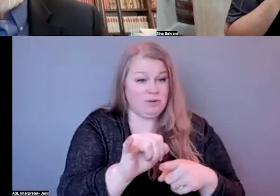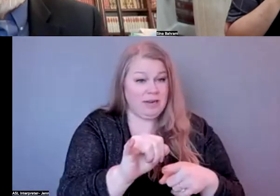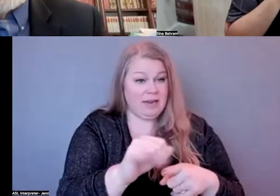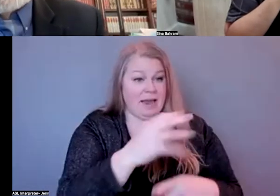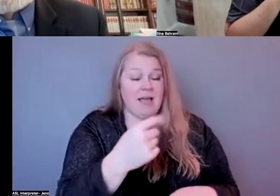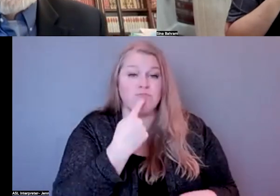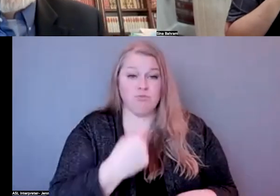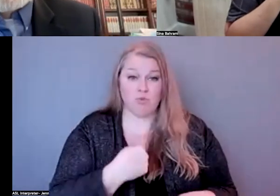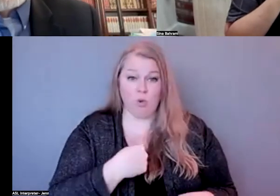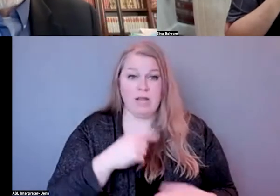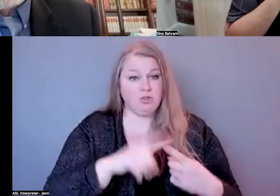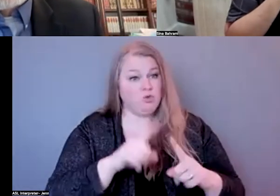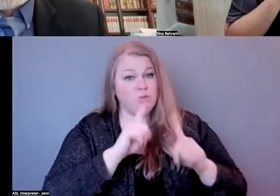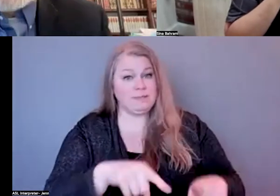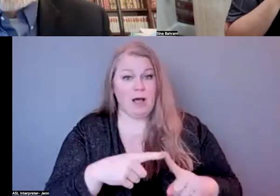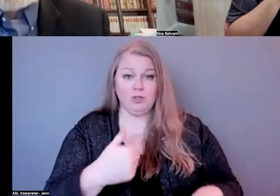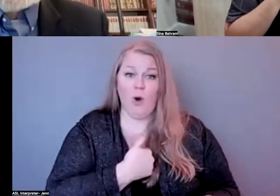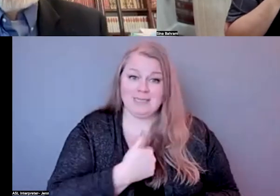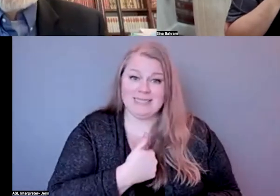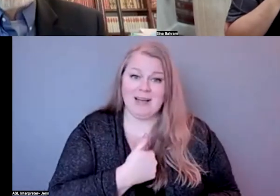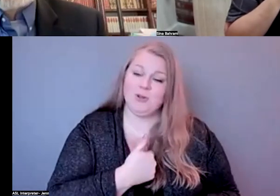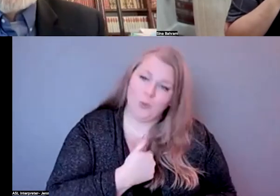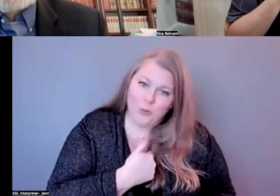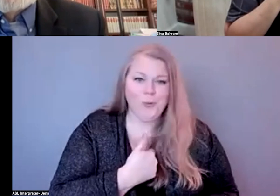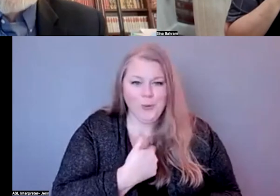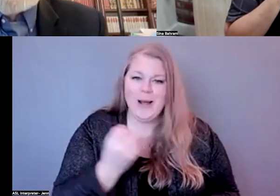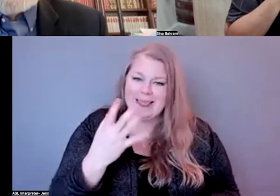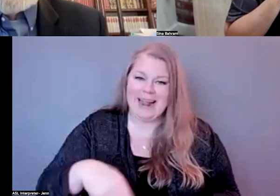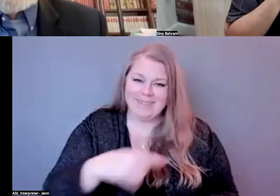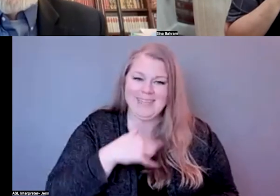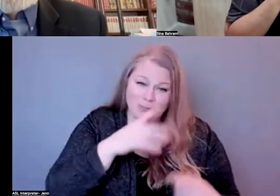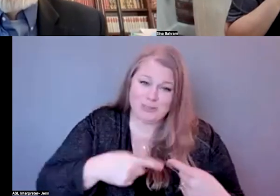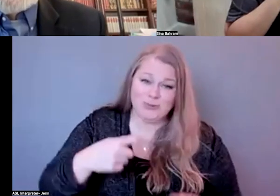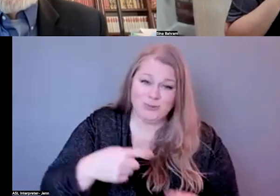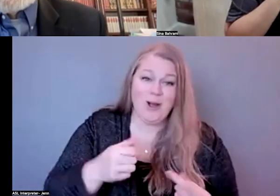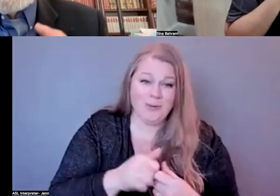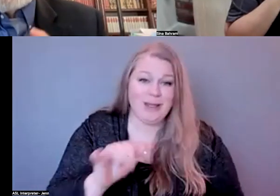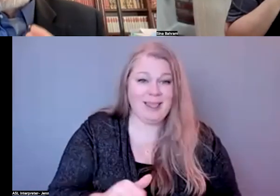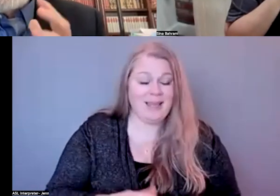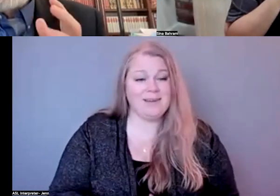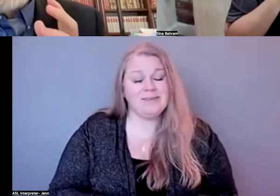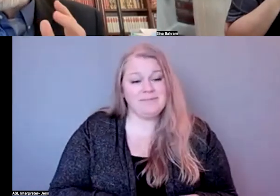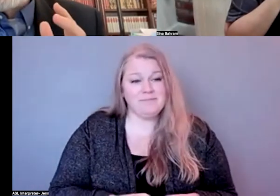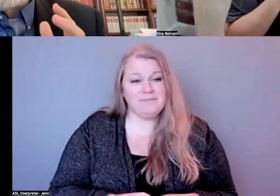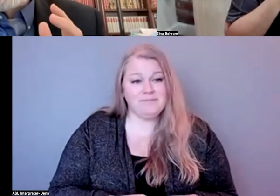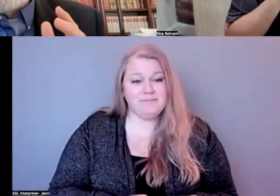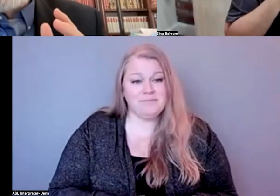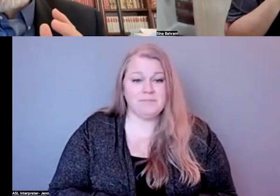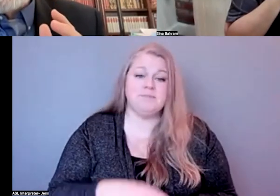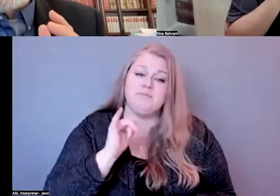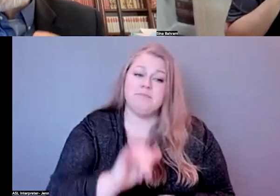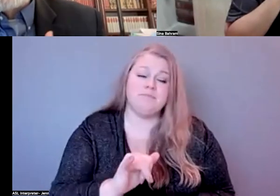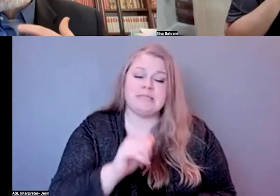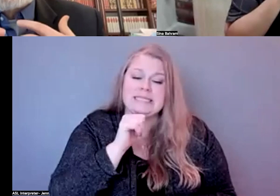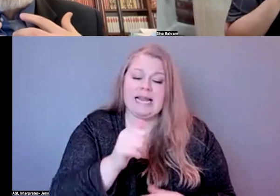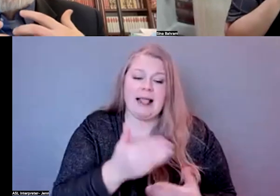then respond to ourselves, a lot of us would have a lot of trouble. And again, not the kinds of things that can be done